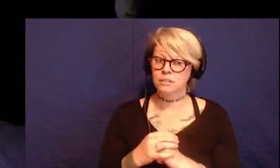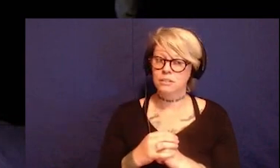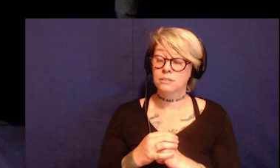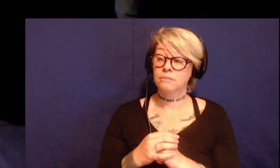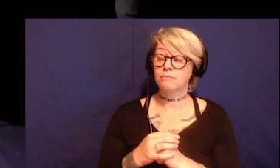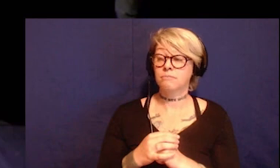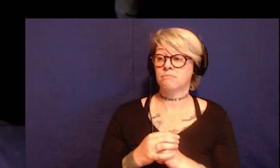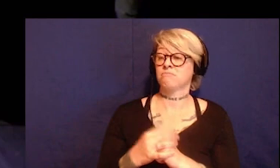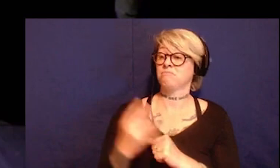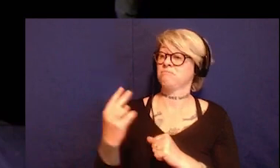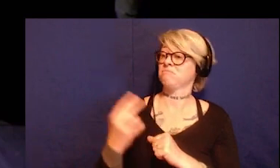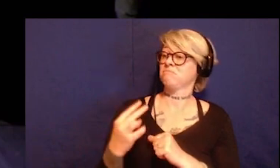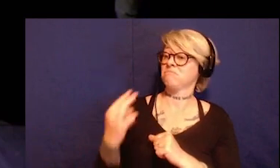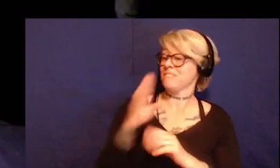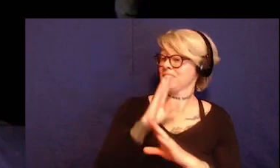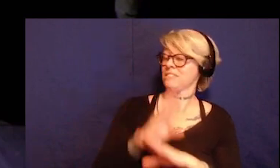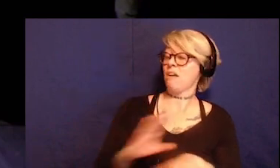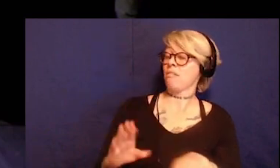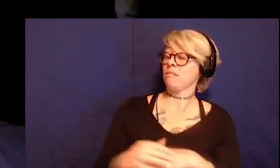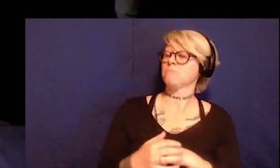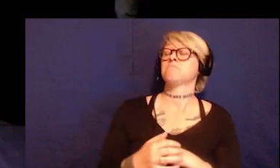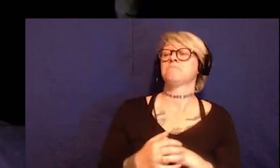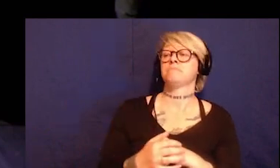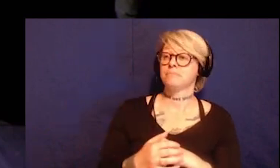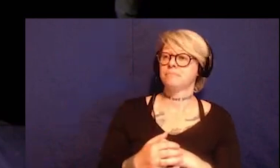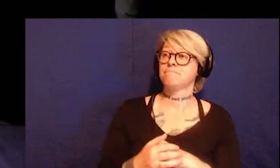You're just gonna give me the silent treatment?